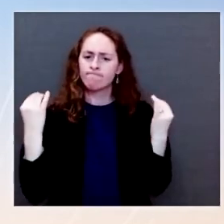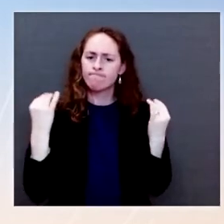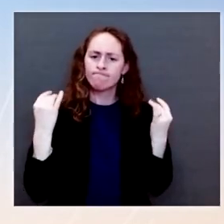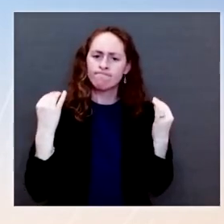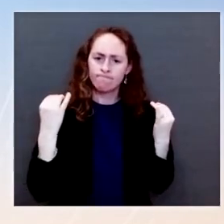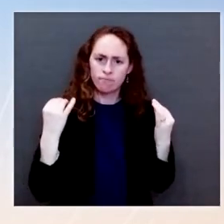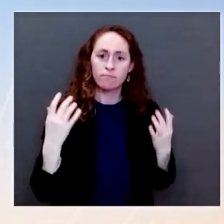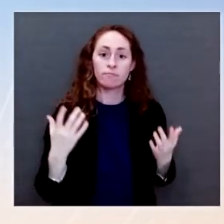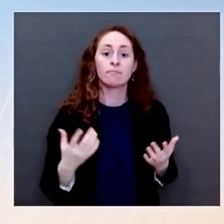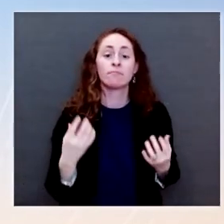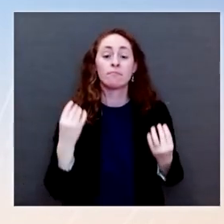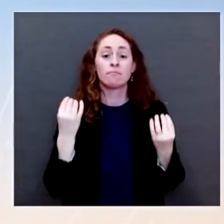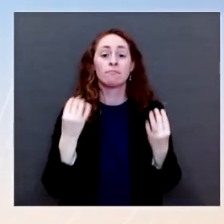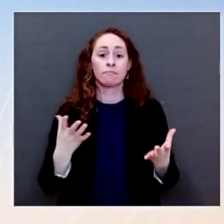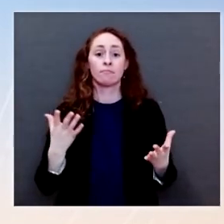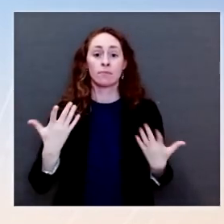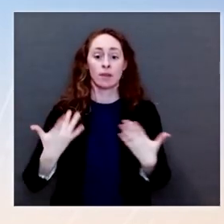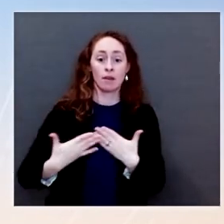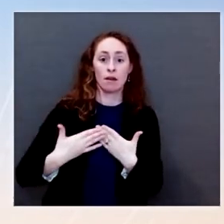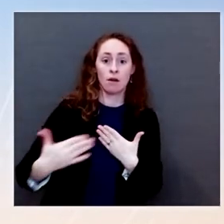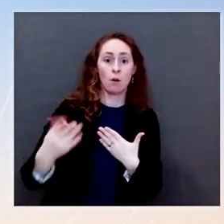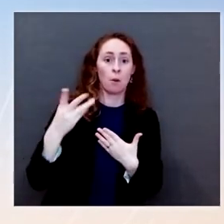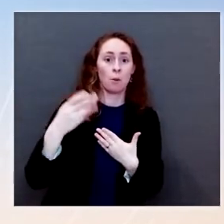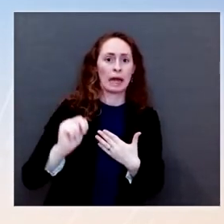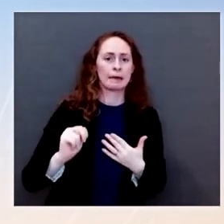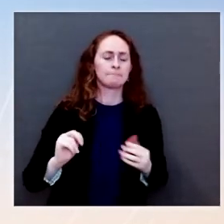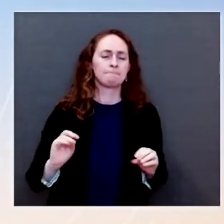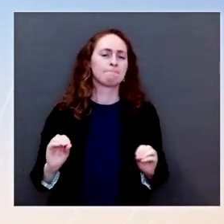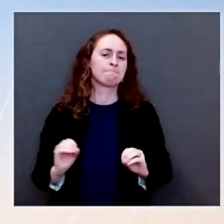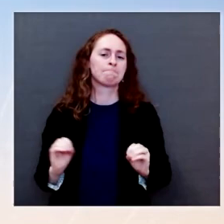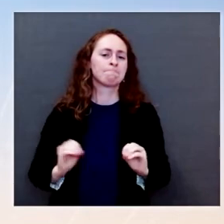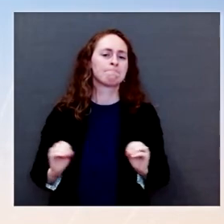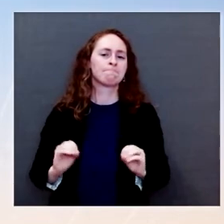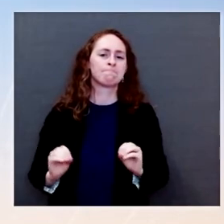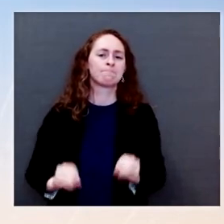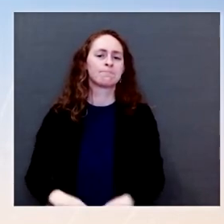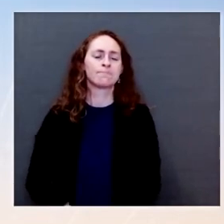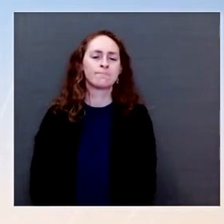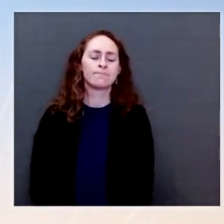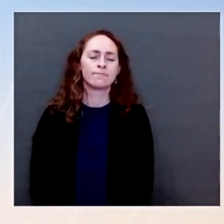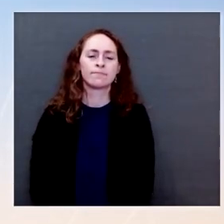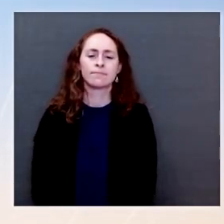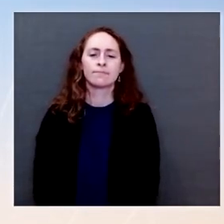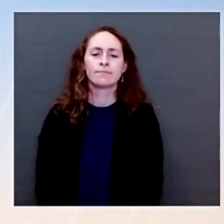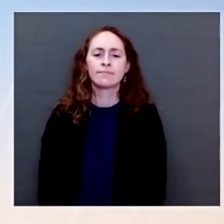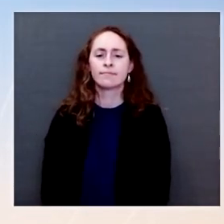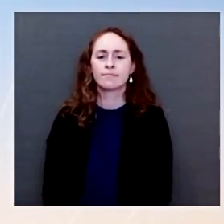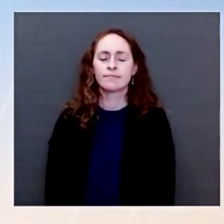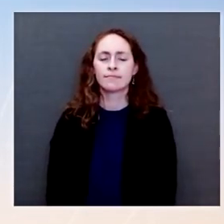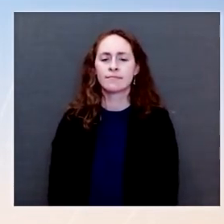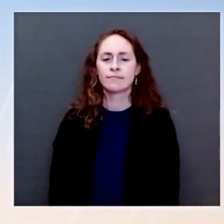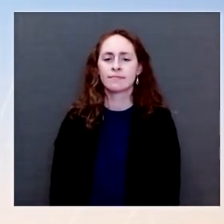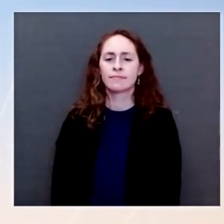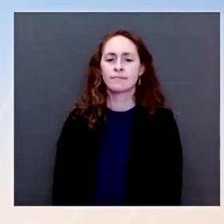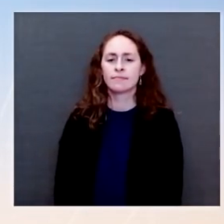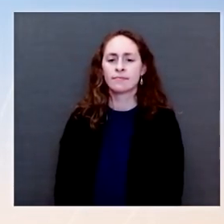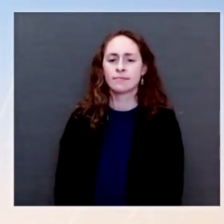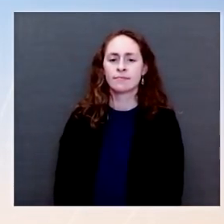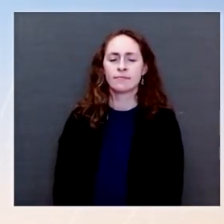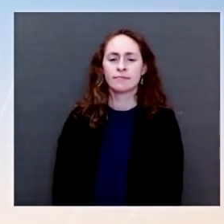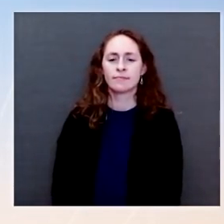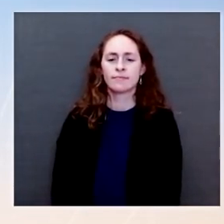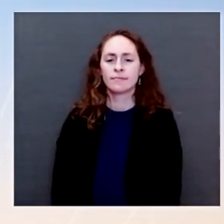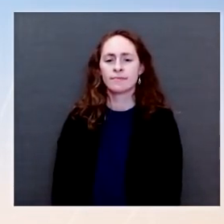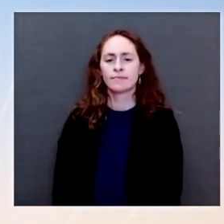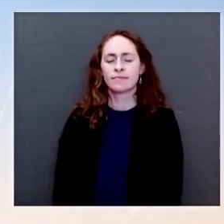that he either accepts or denies. He asked this diverse group of experts from a range, from across